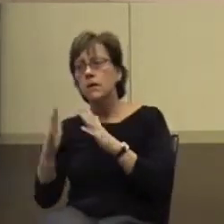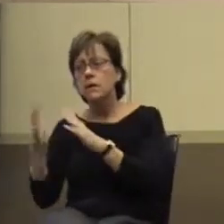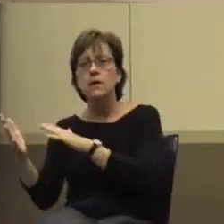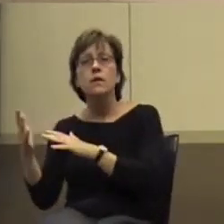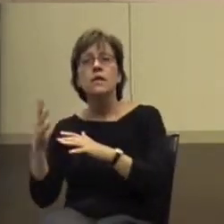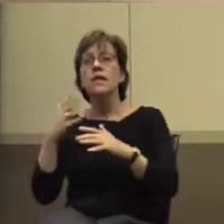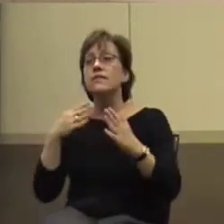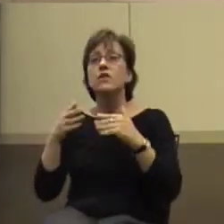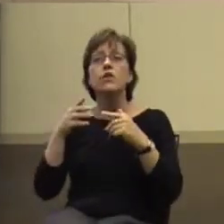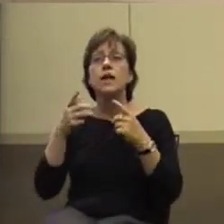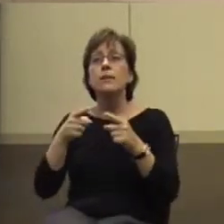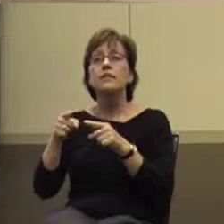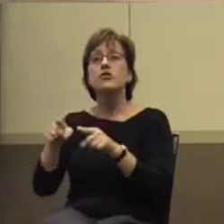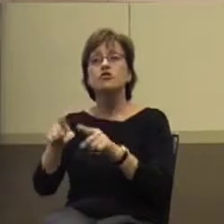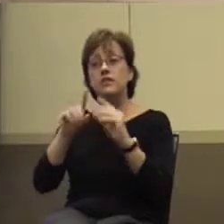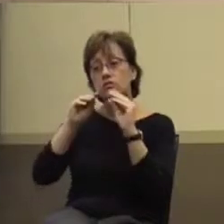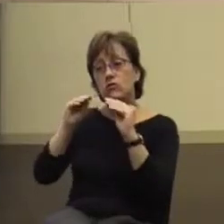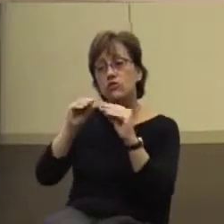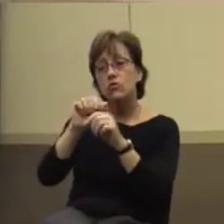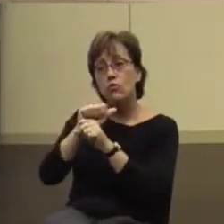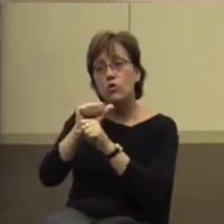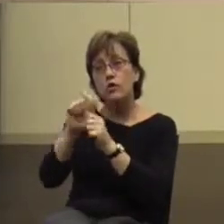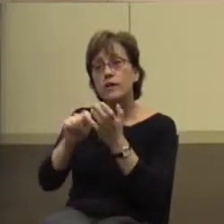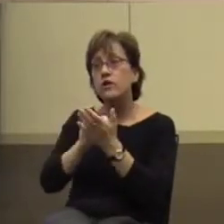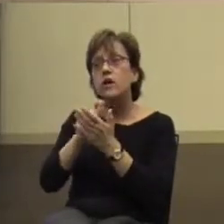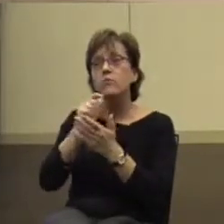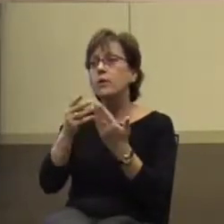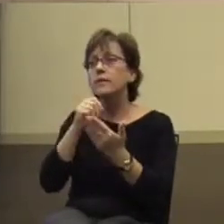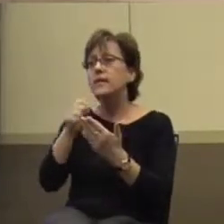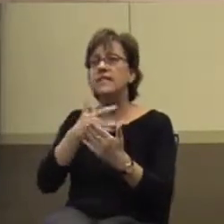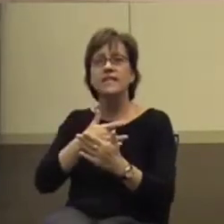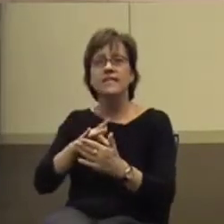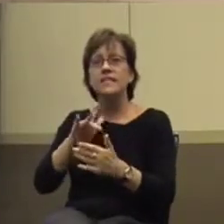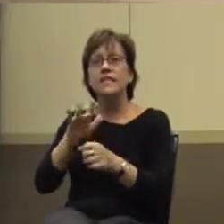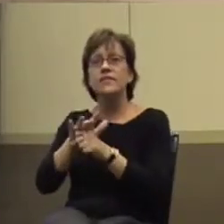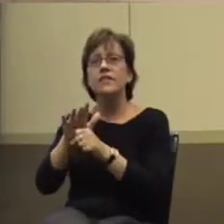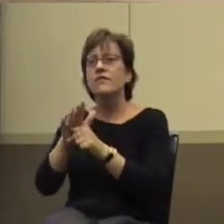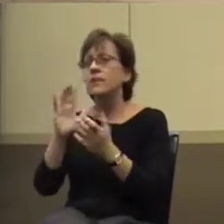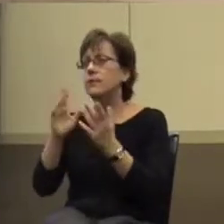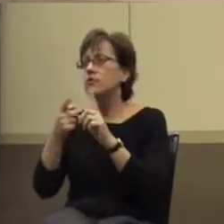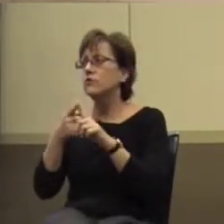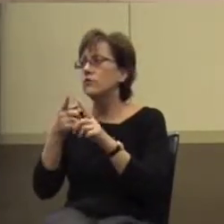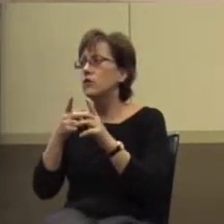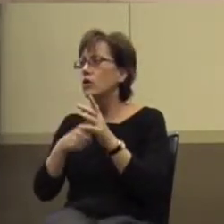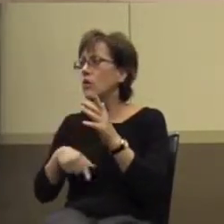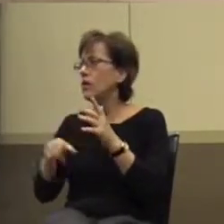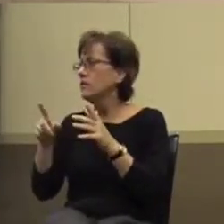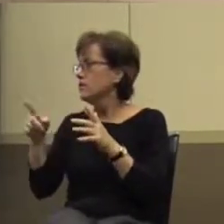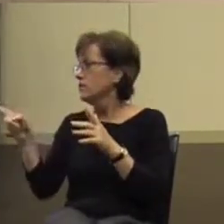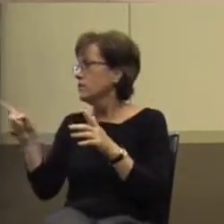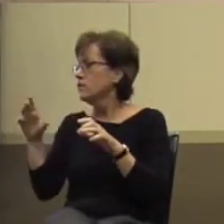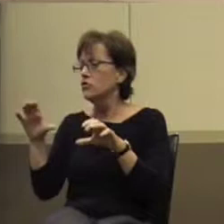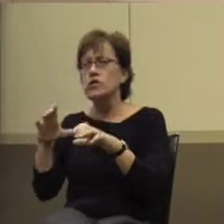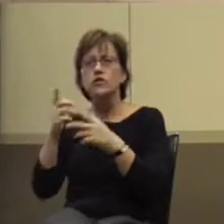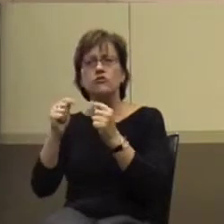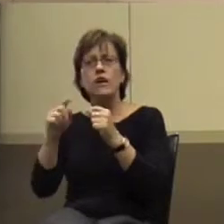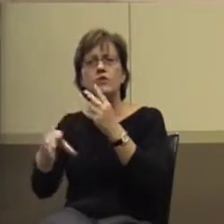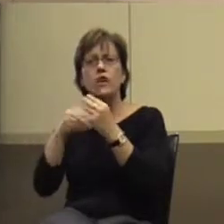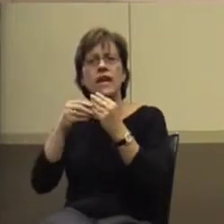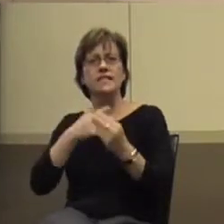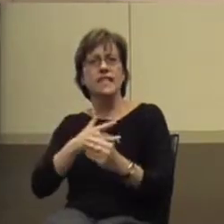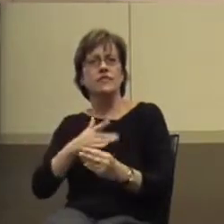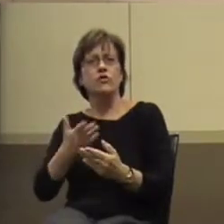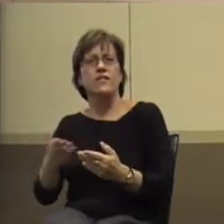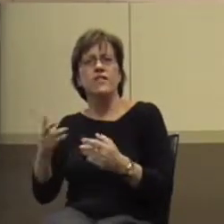during the instructional work periods, it probably wasn't sensitive enough, like compared to the stuff that you're recommending. To try to add